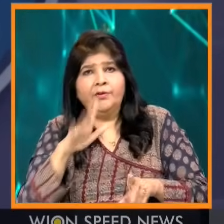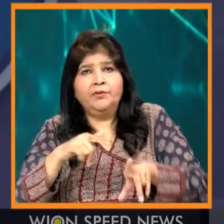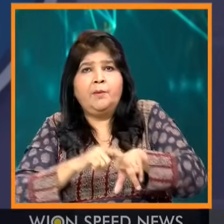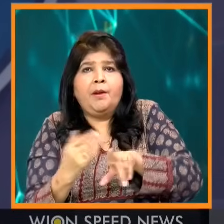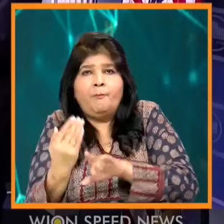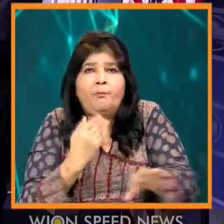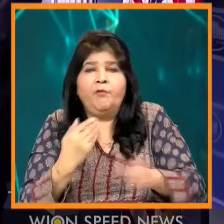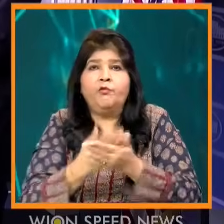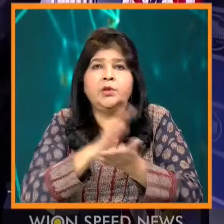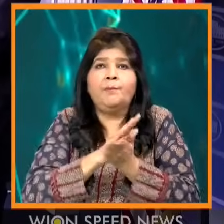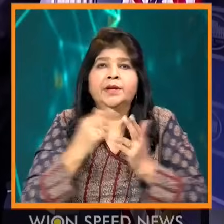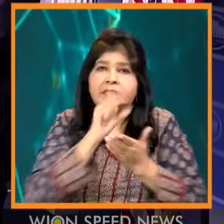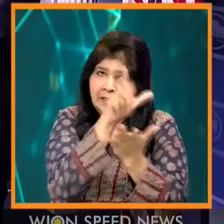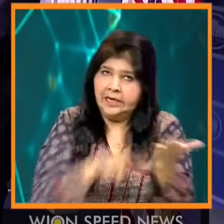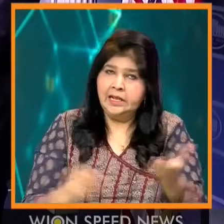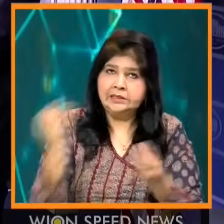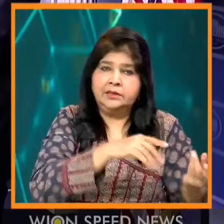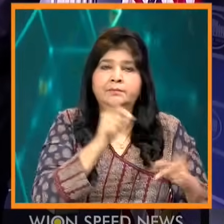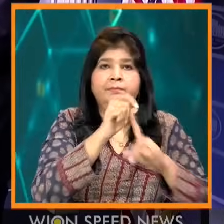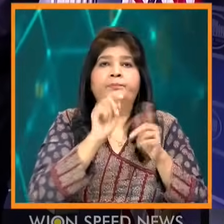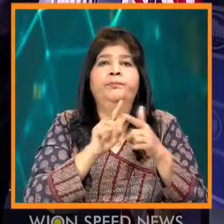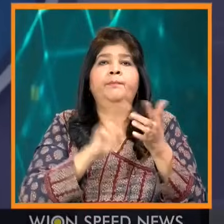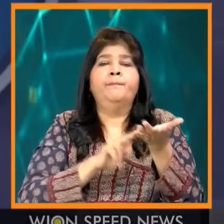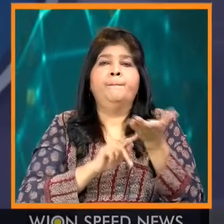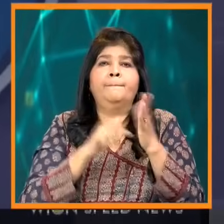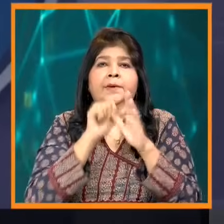minutes before the press release by the Pentagon.